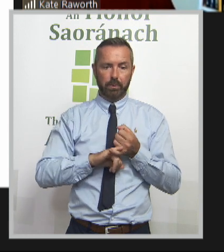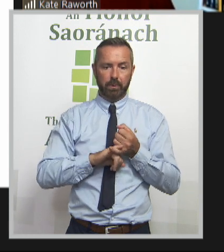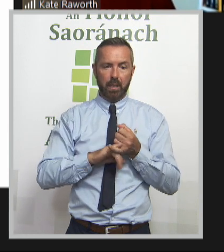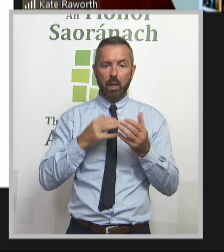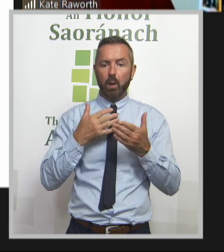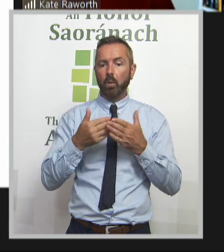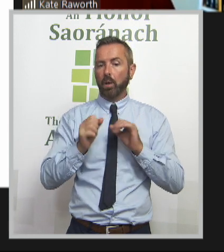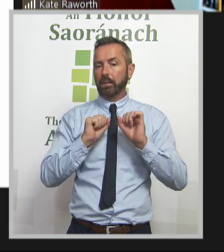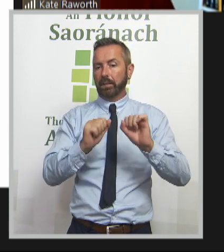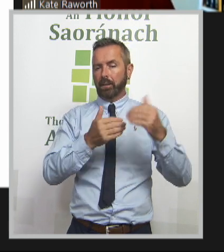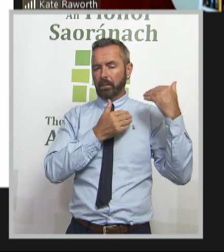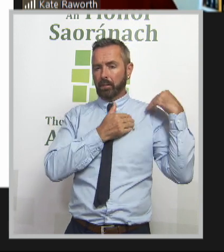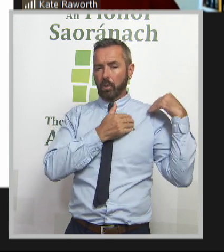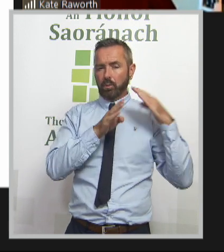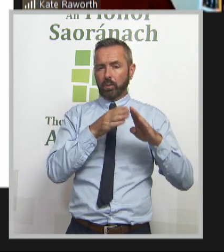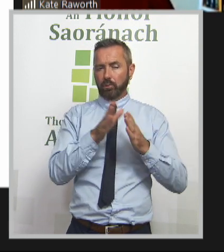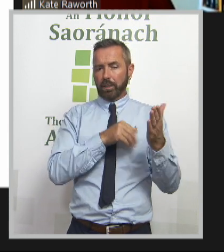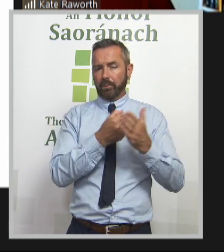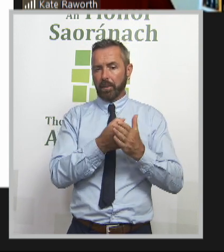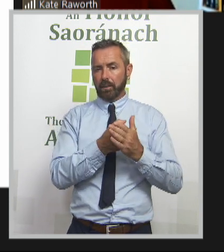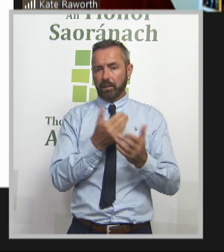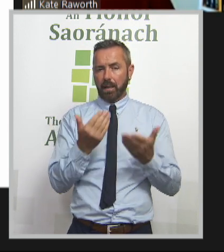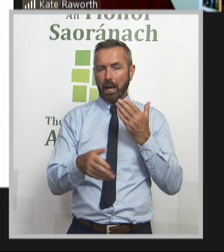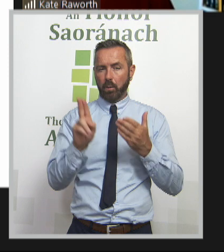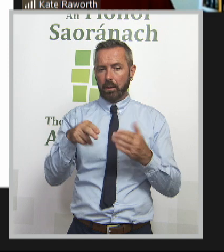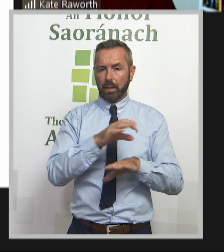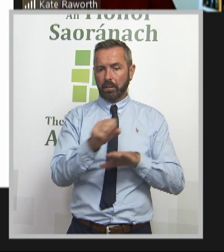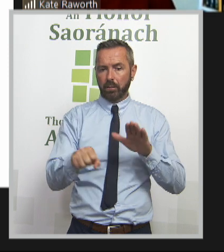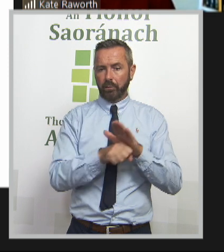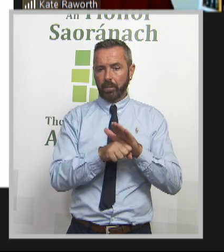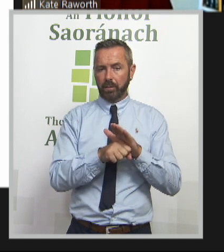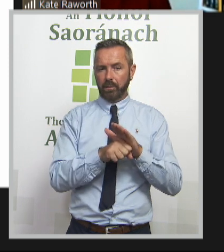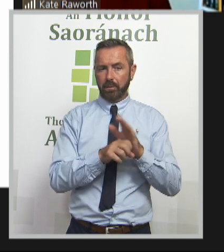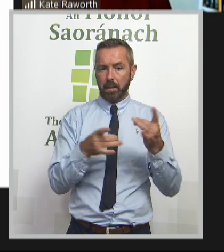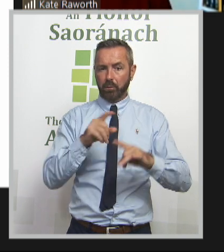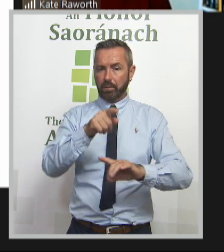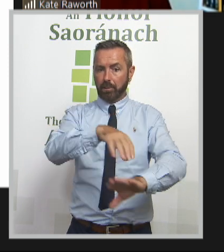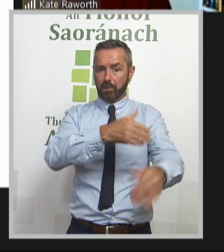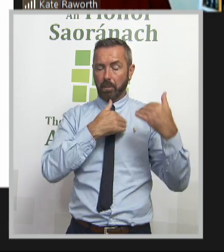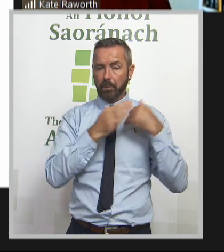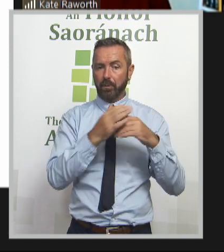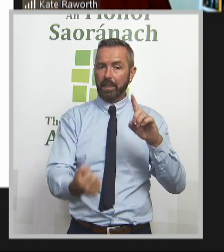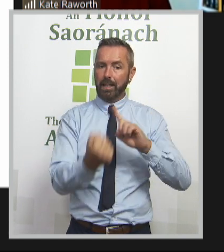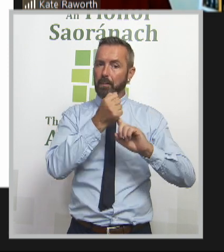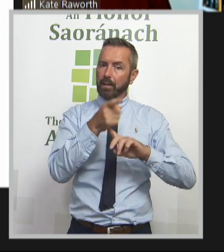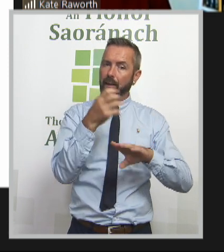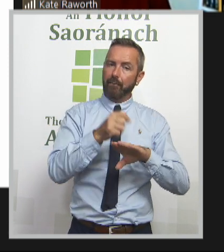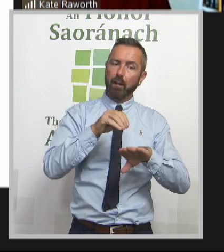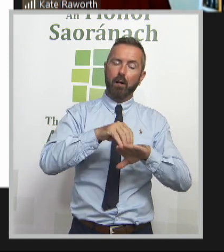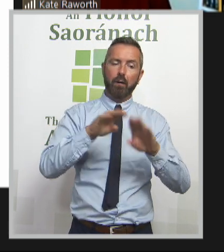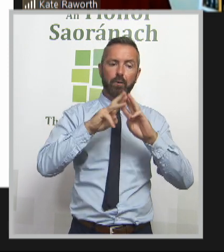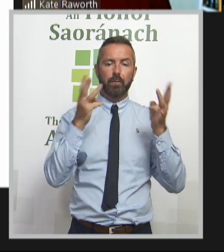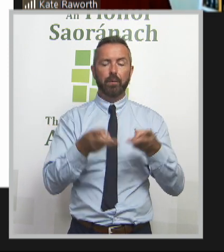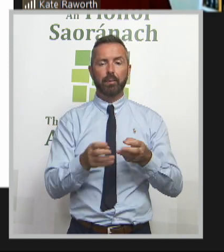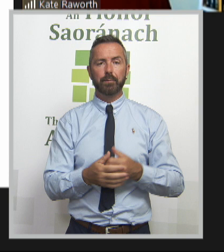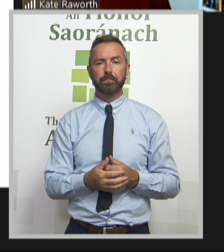their roles in transformation? How can the state bring them to hold that responsibility for the impacts they're having, the industry they